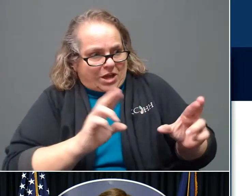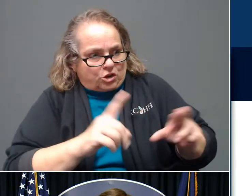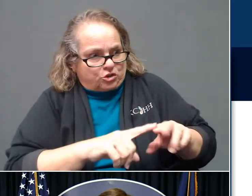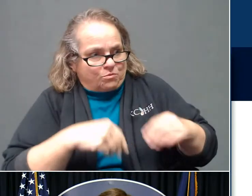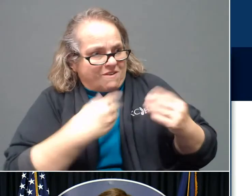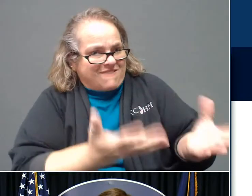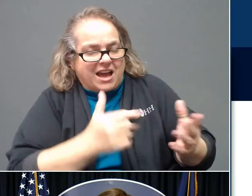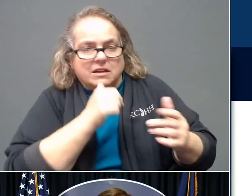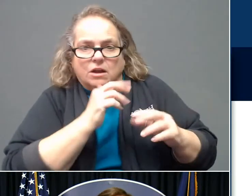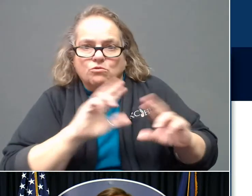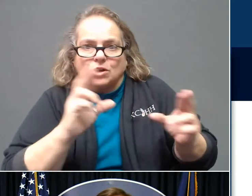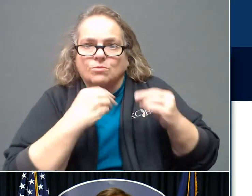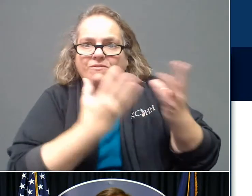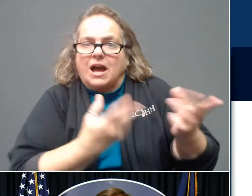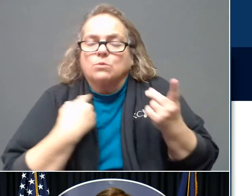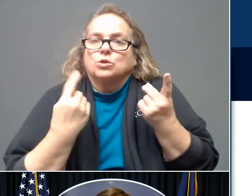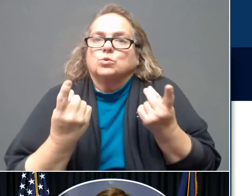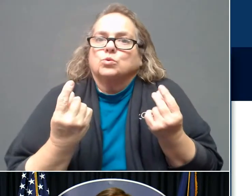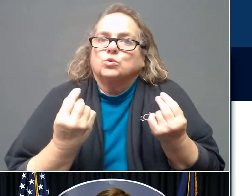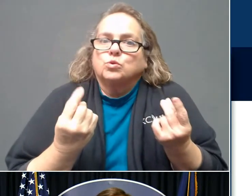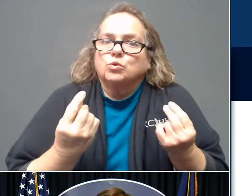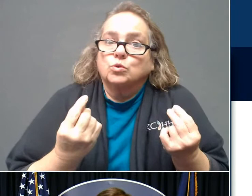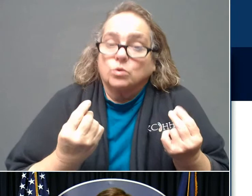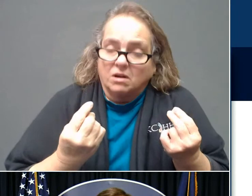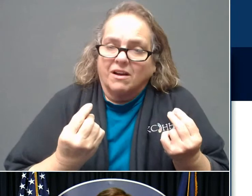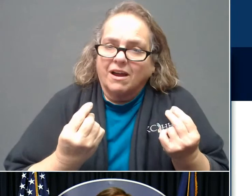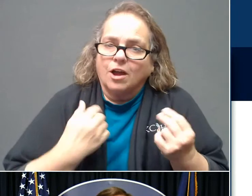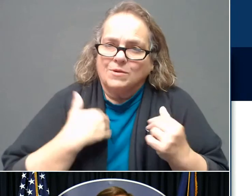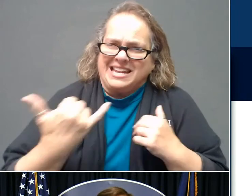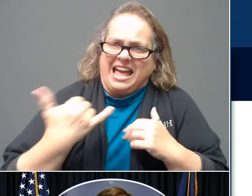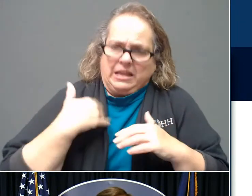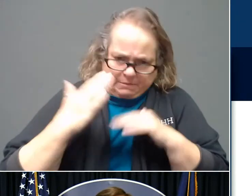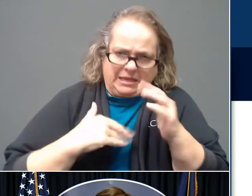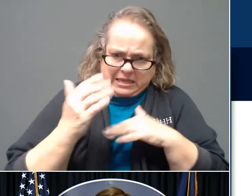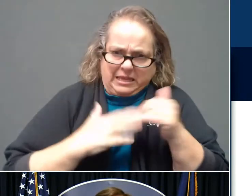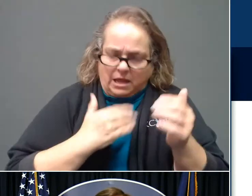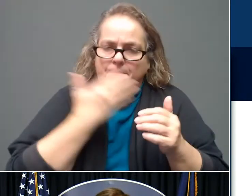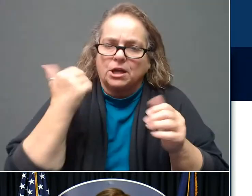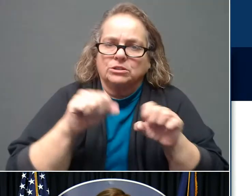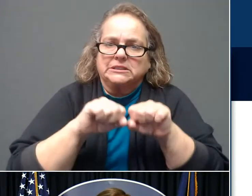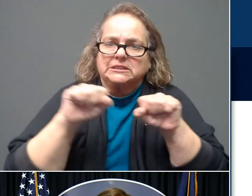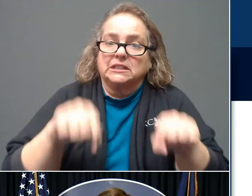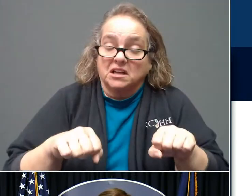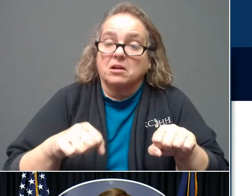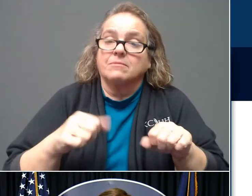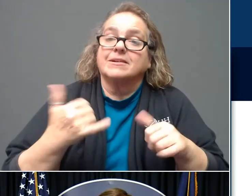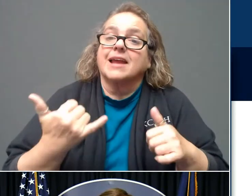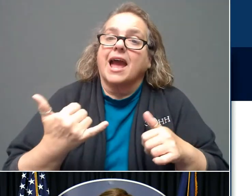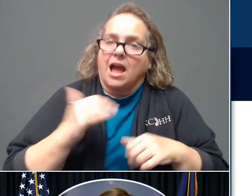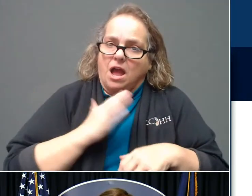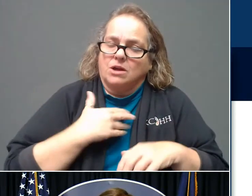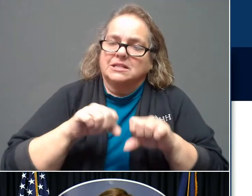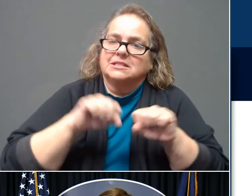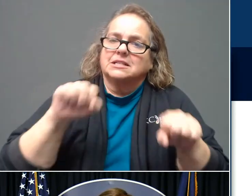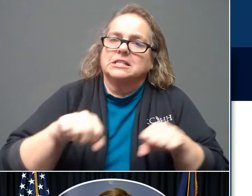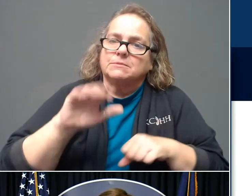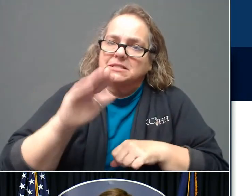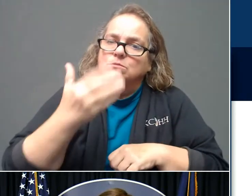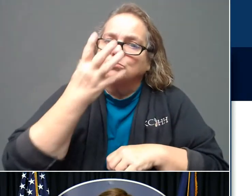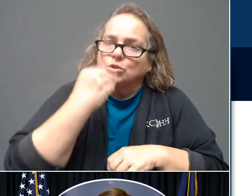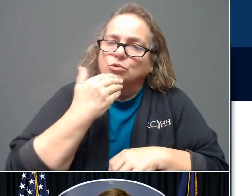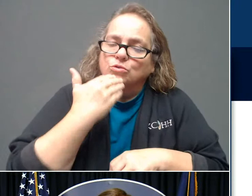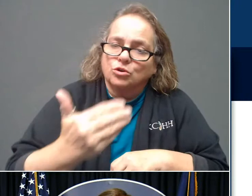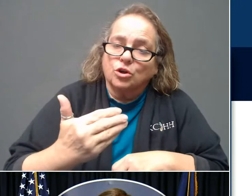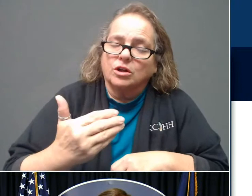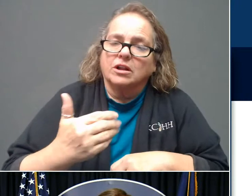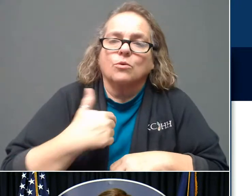that this is a good sign, but it also points out to what our challenge is going to be moving